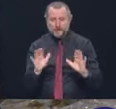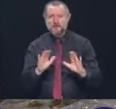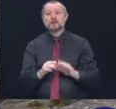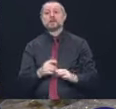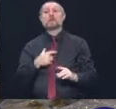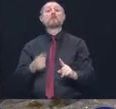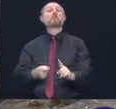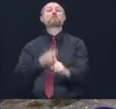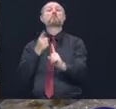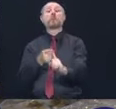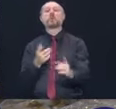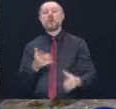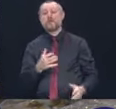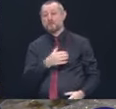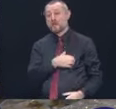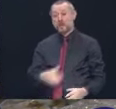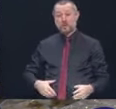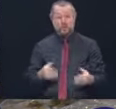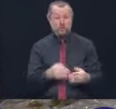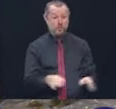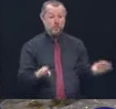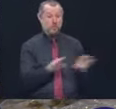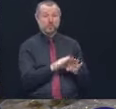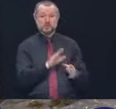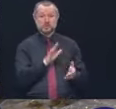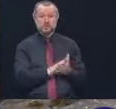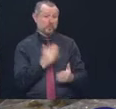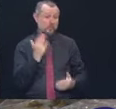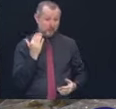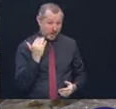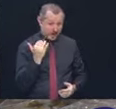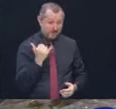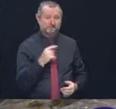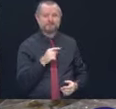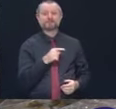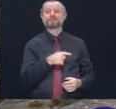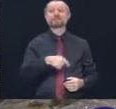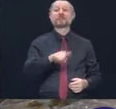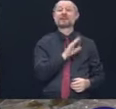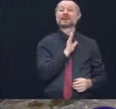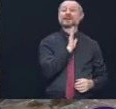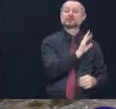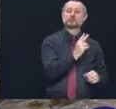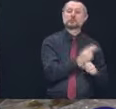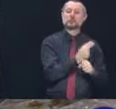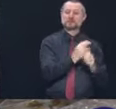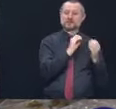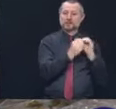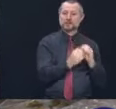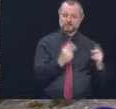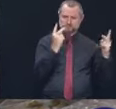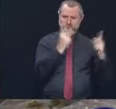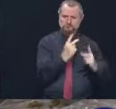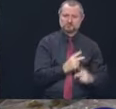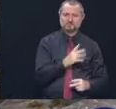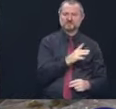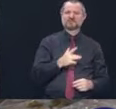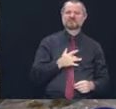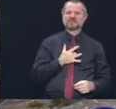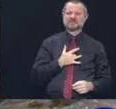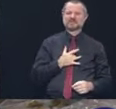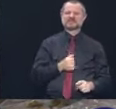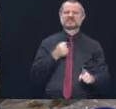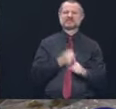mayor closed the schools because by the mayor's calculus, he hit the point where he said he would close the